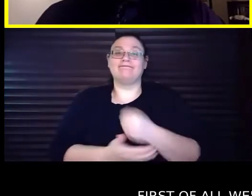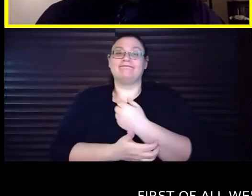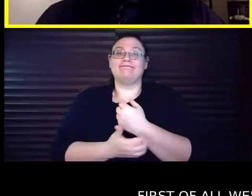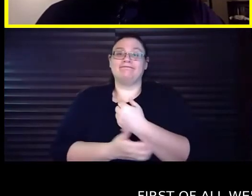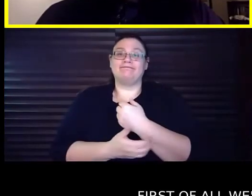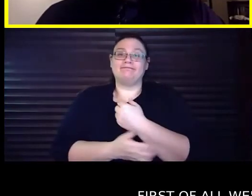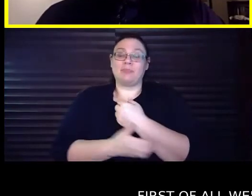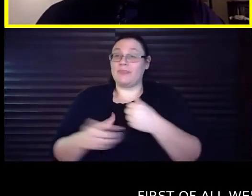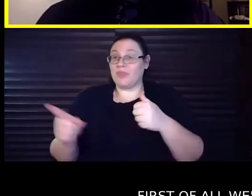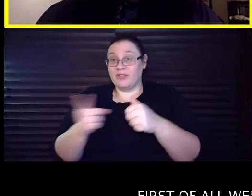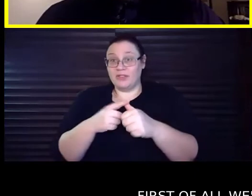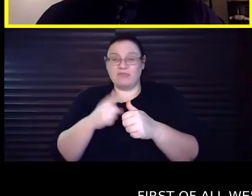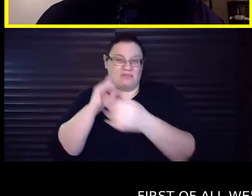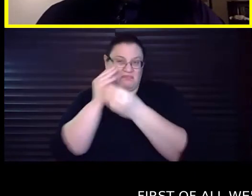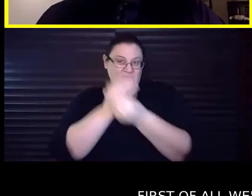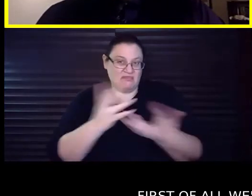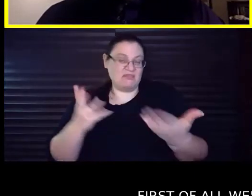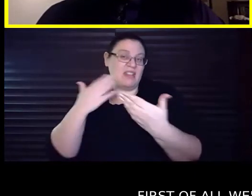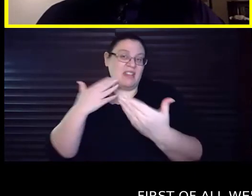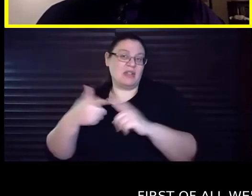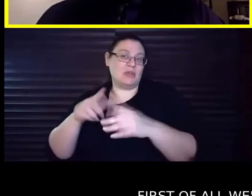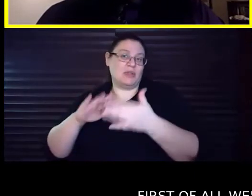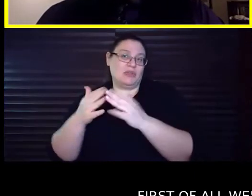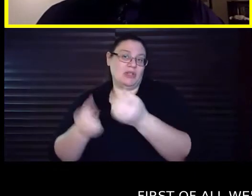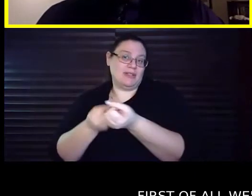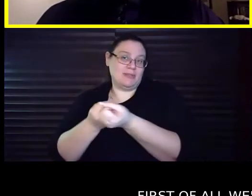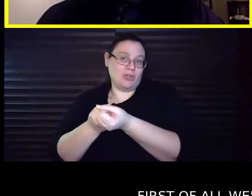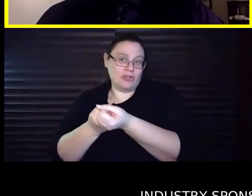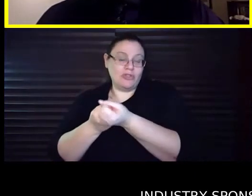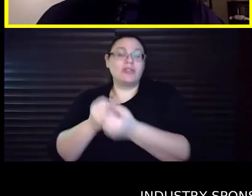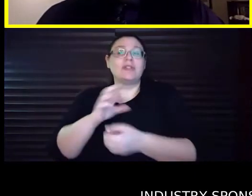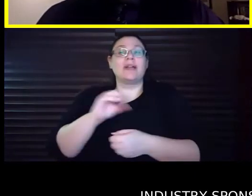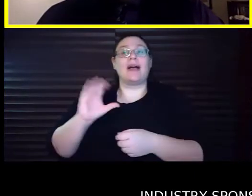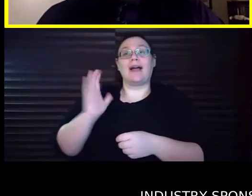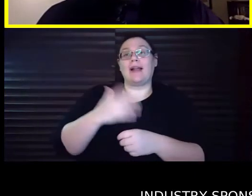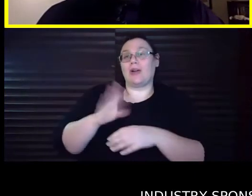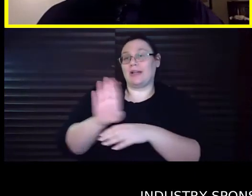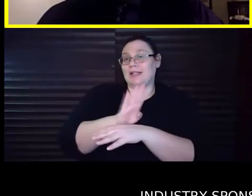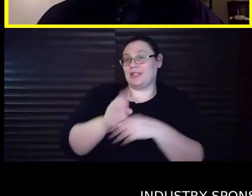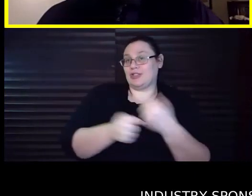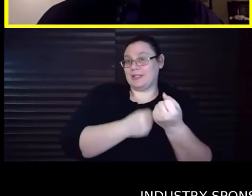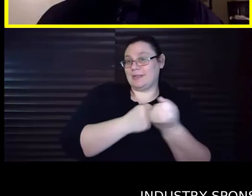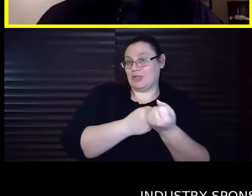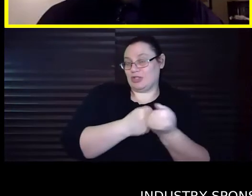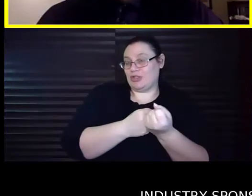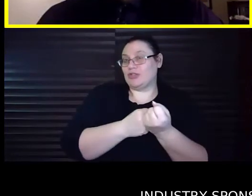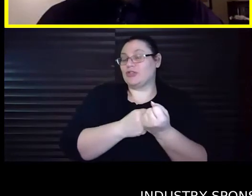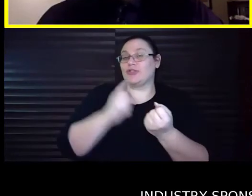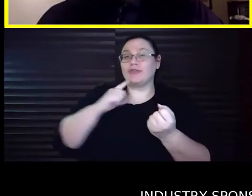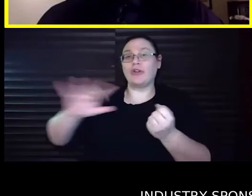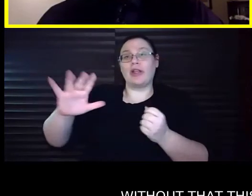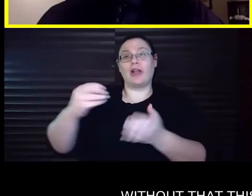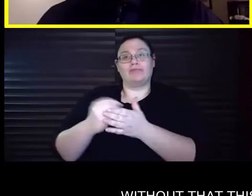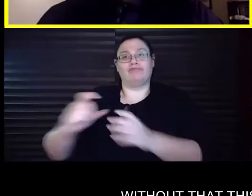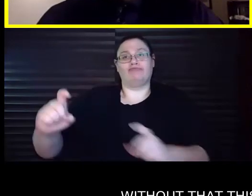First of all, I just wanted to say we'd like to thank our community sponsors and our industry sponsors for all of their